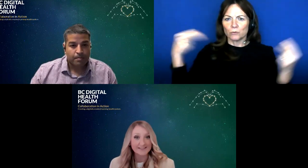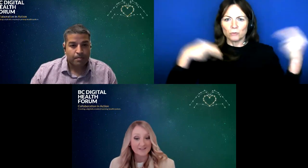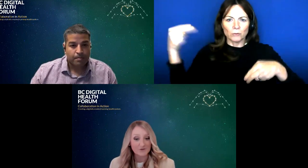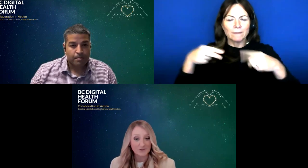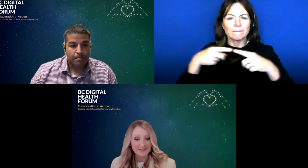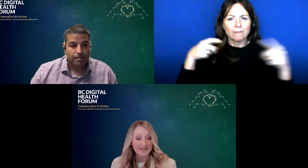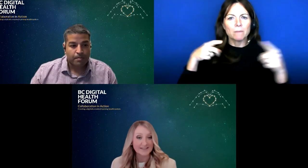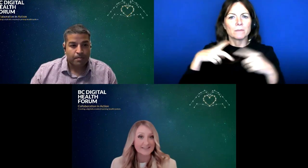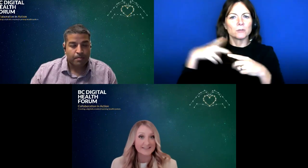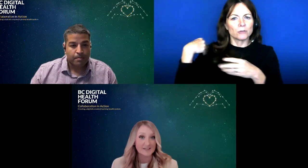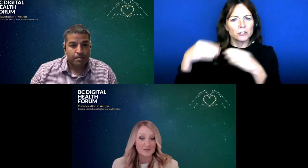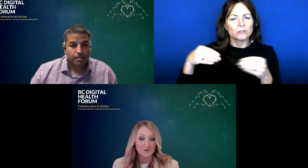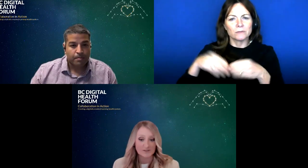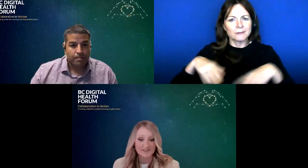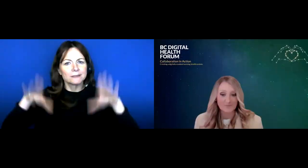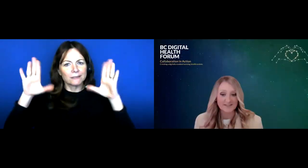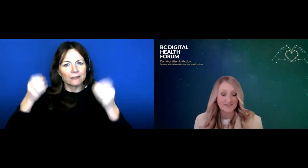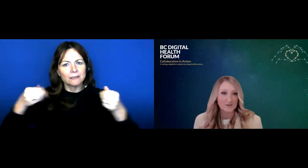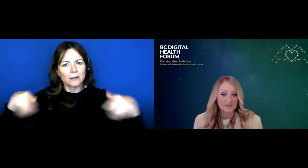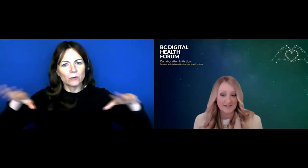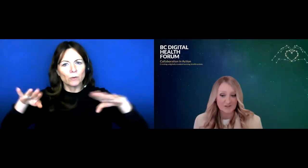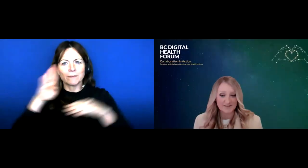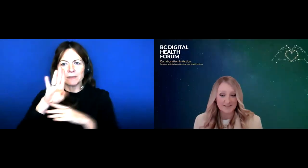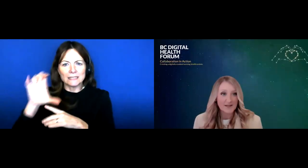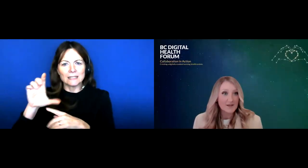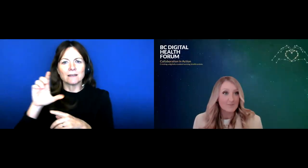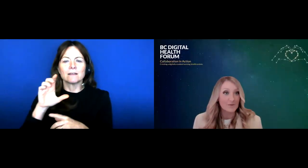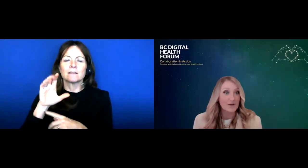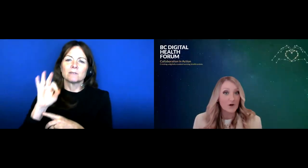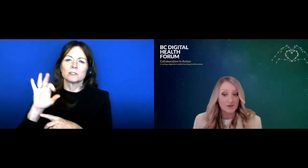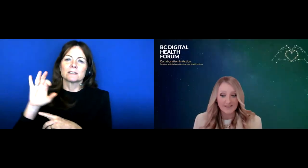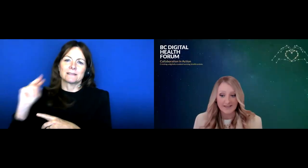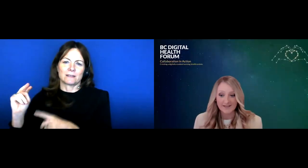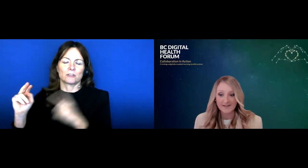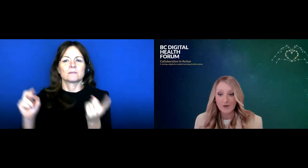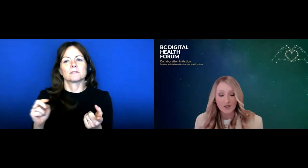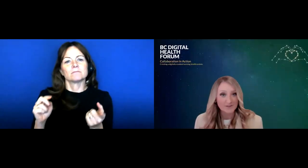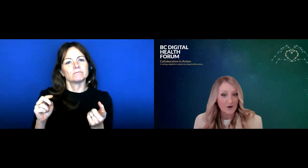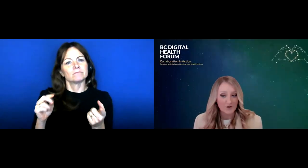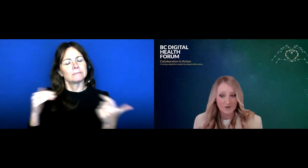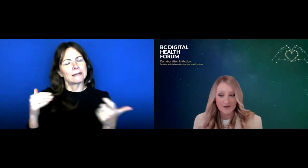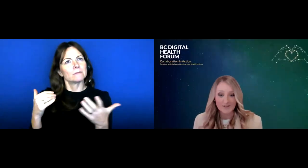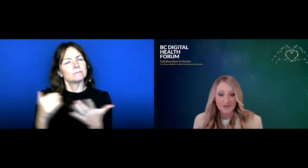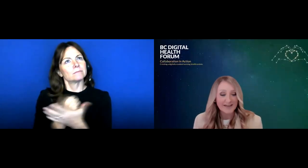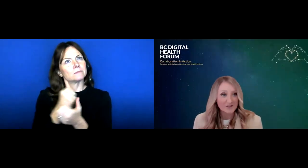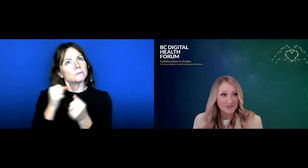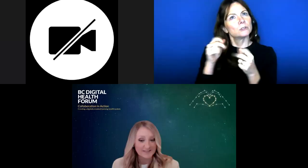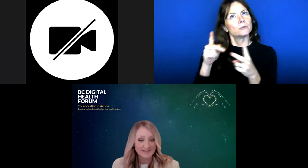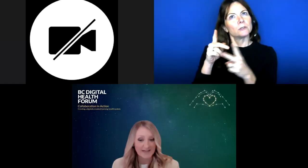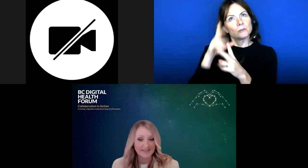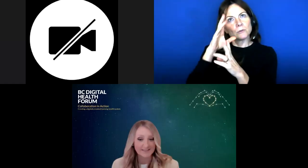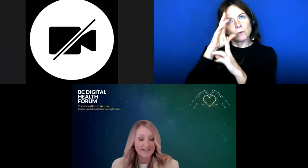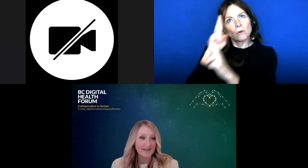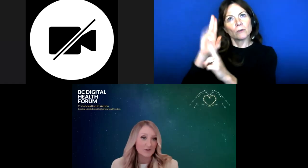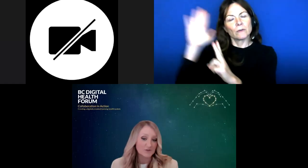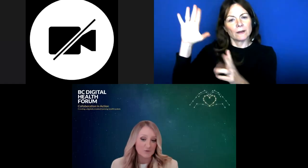ancestral and unceded territories of BC First Nations. May we all take pause to honour their connection to